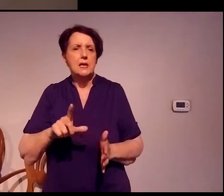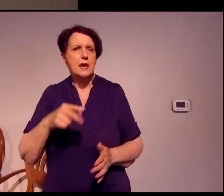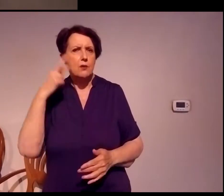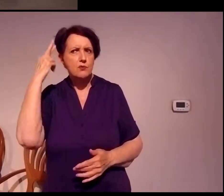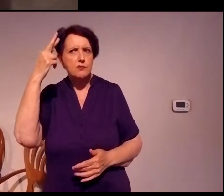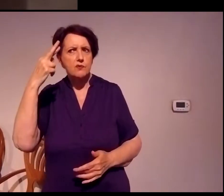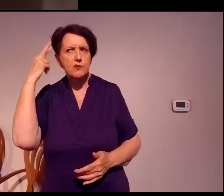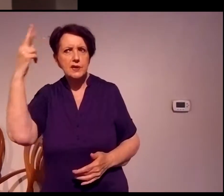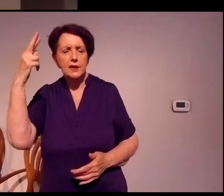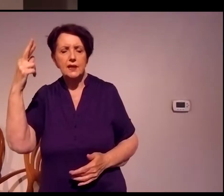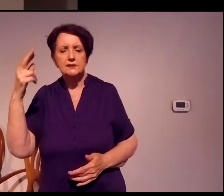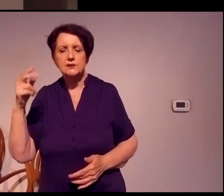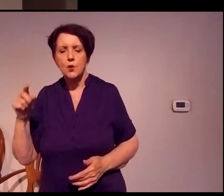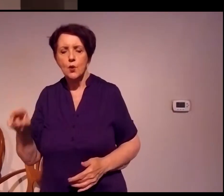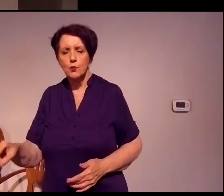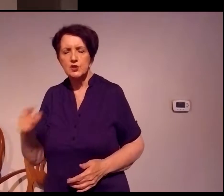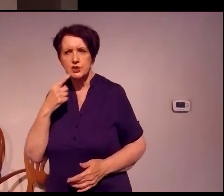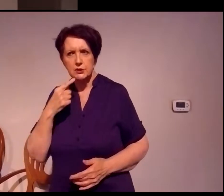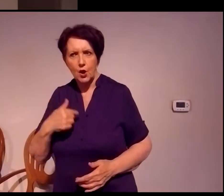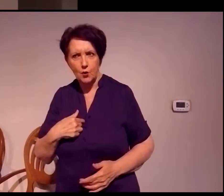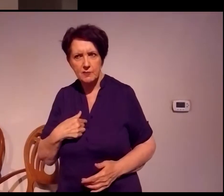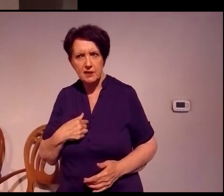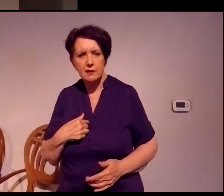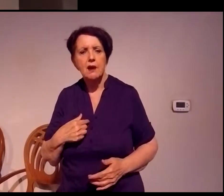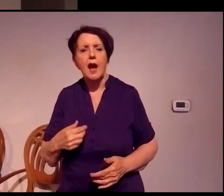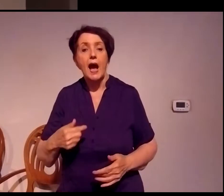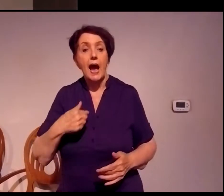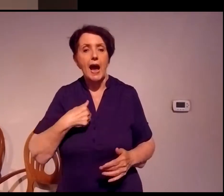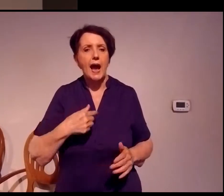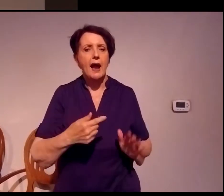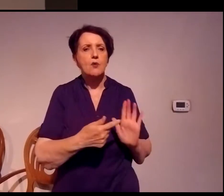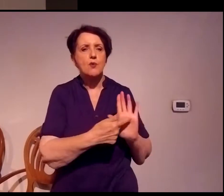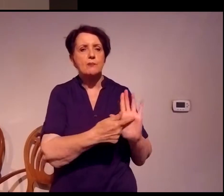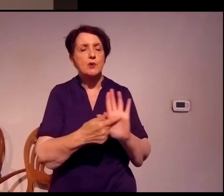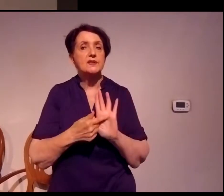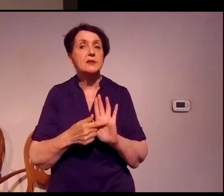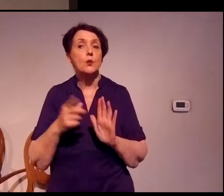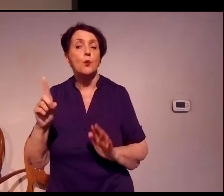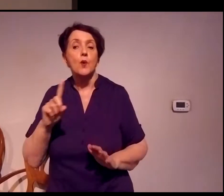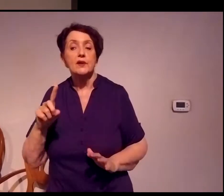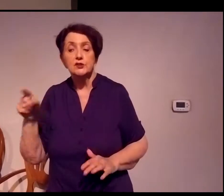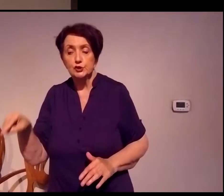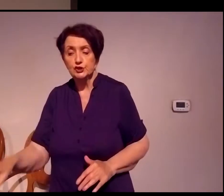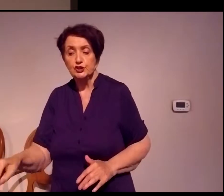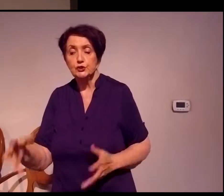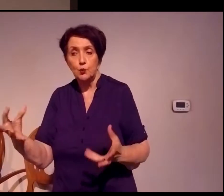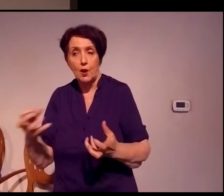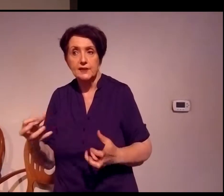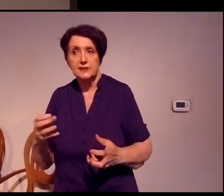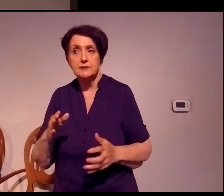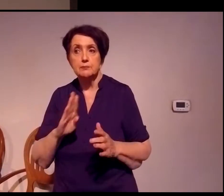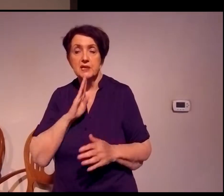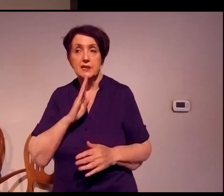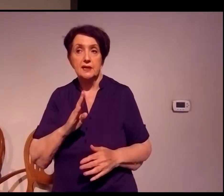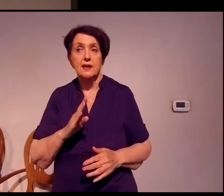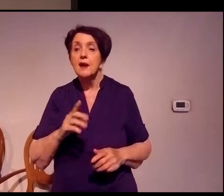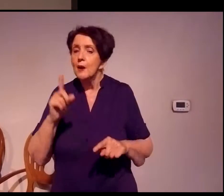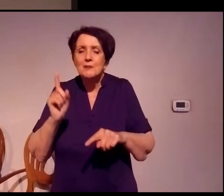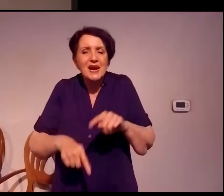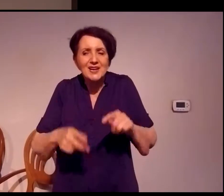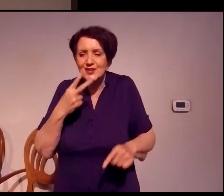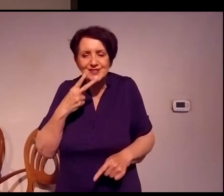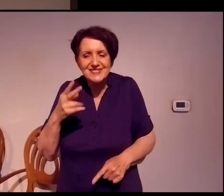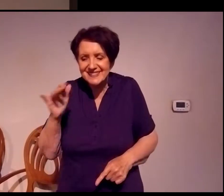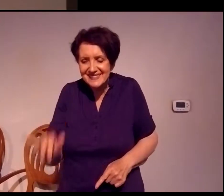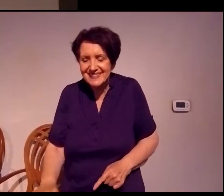told me that first day is that I represented where she wanted to be, but I couldn't see that in her because